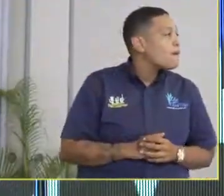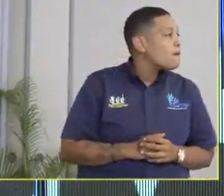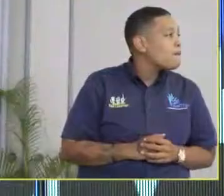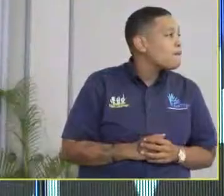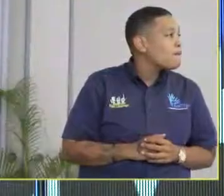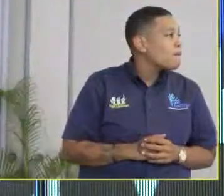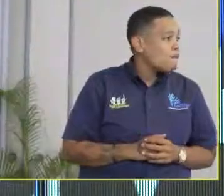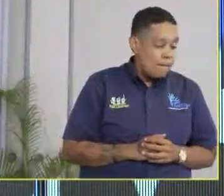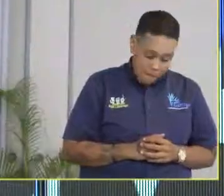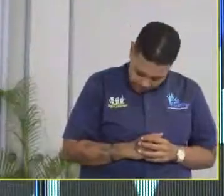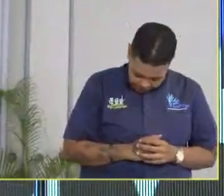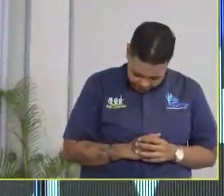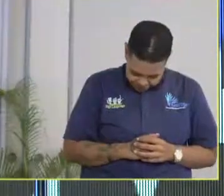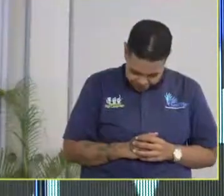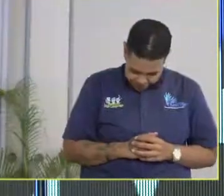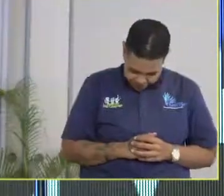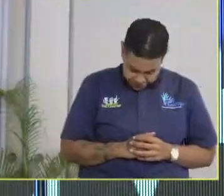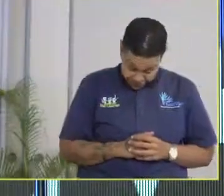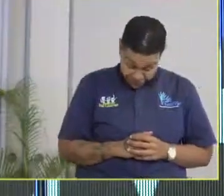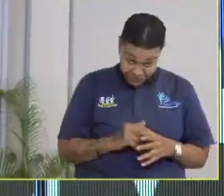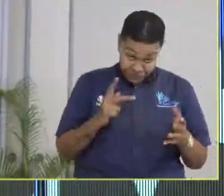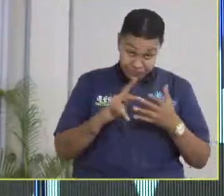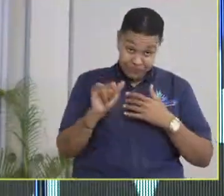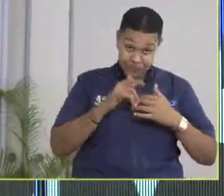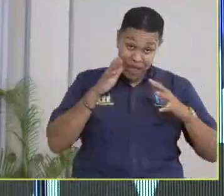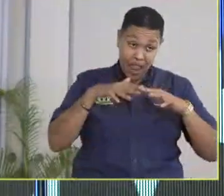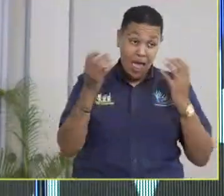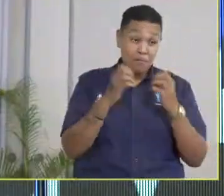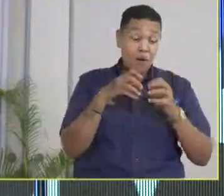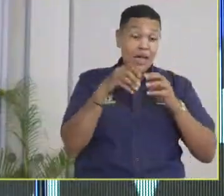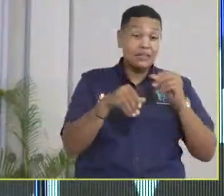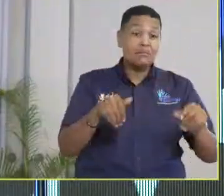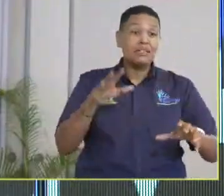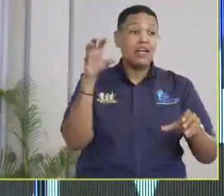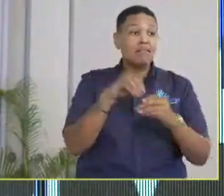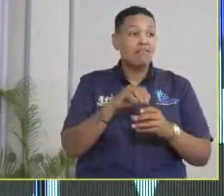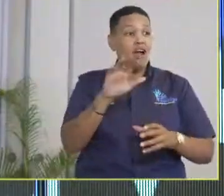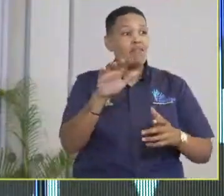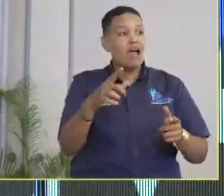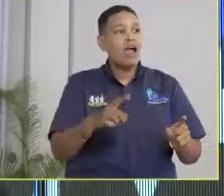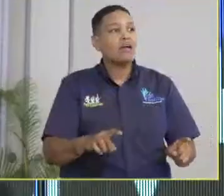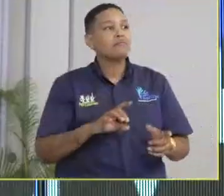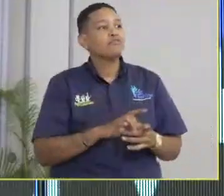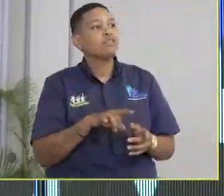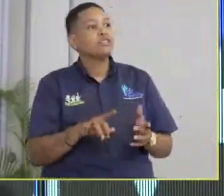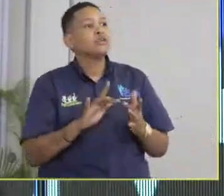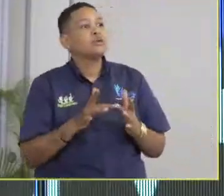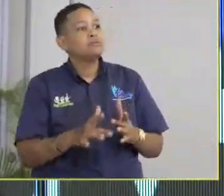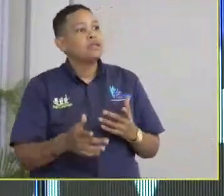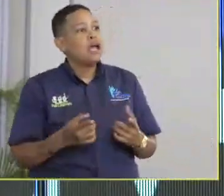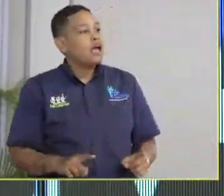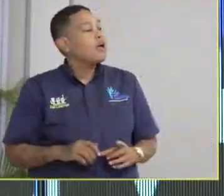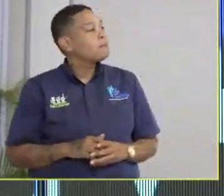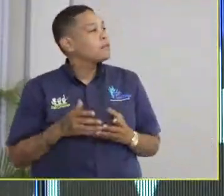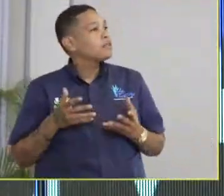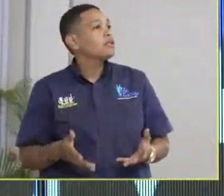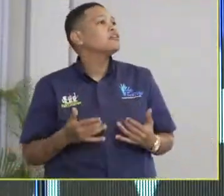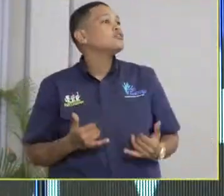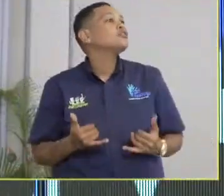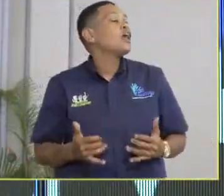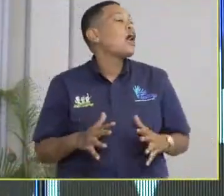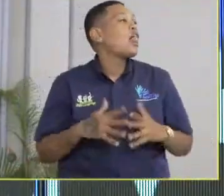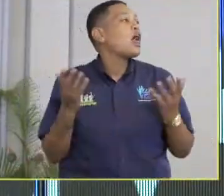project. There's a lot more expenditure involved in this website being here today,